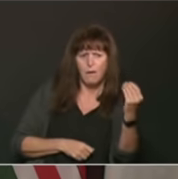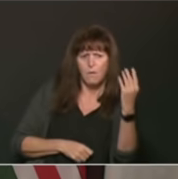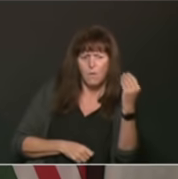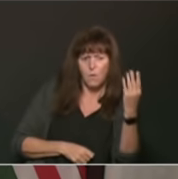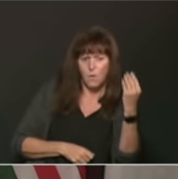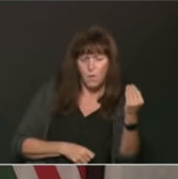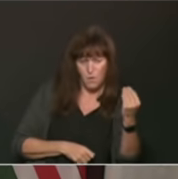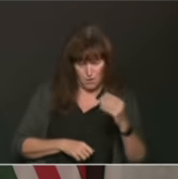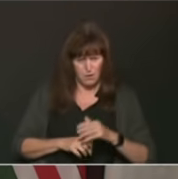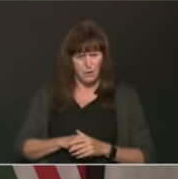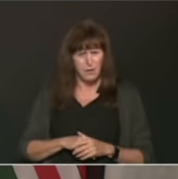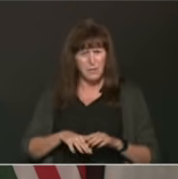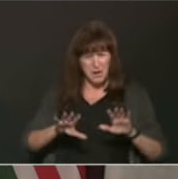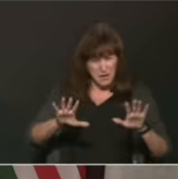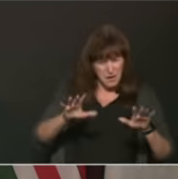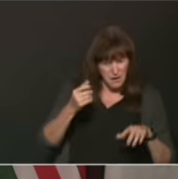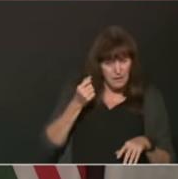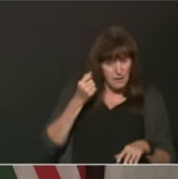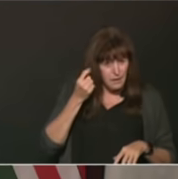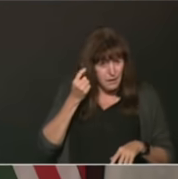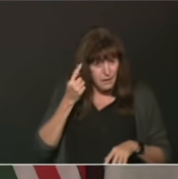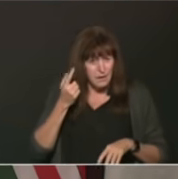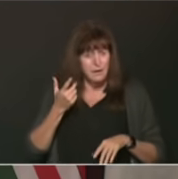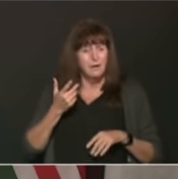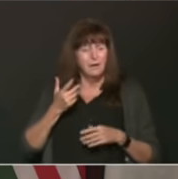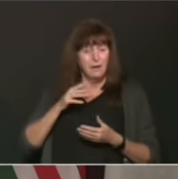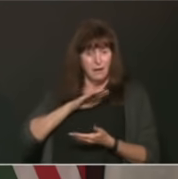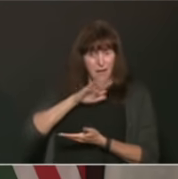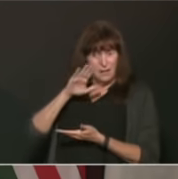people who gather, the lower the risk of transmission.